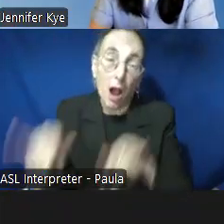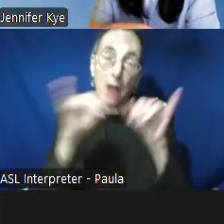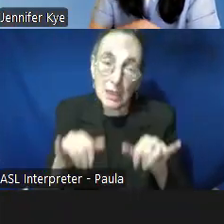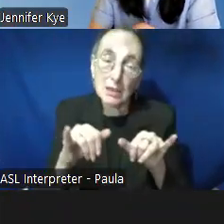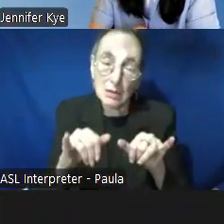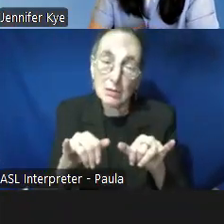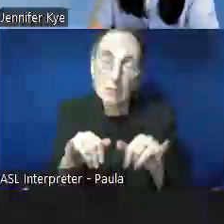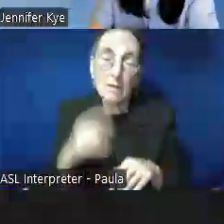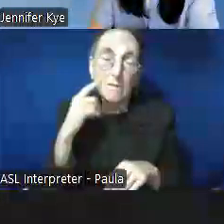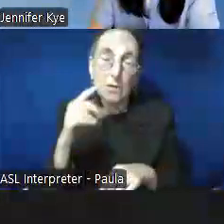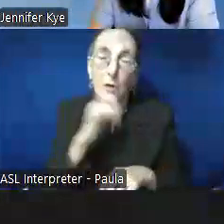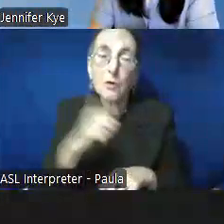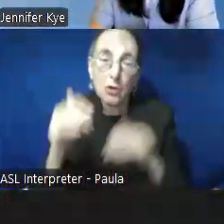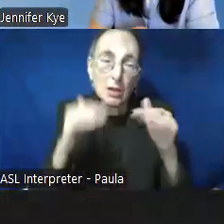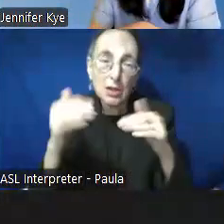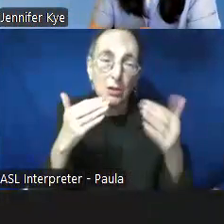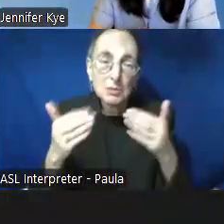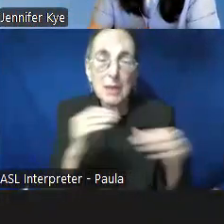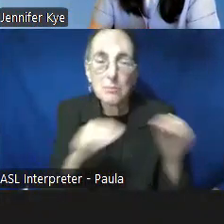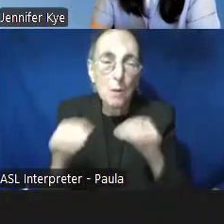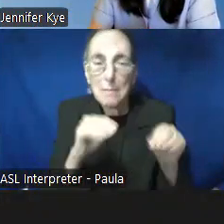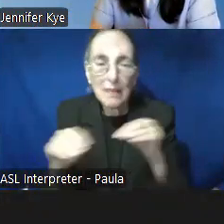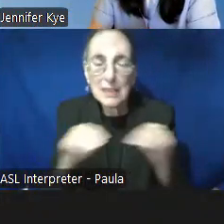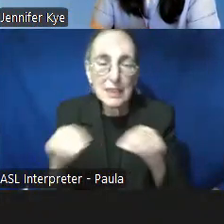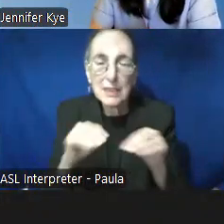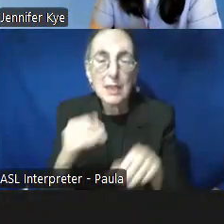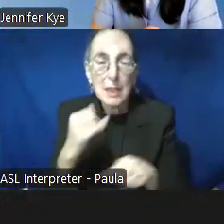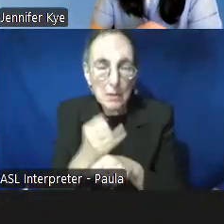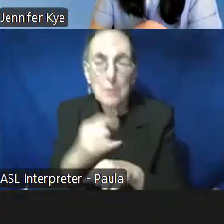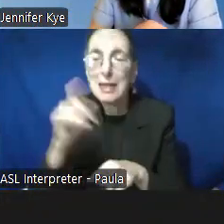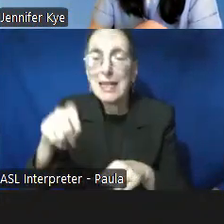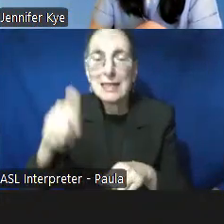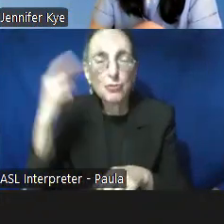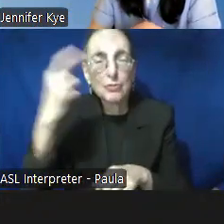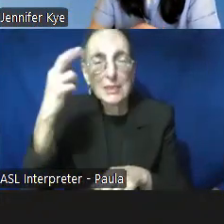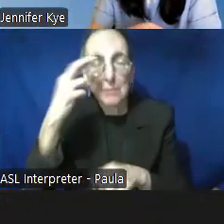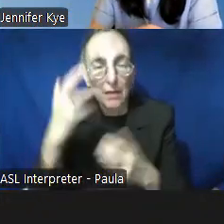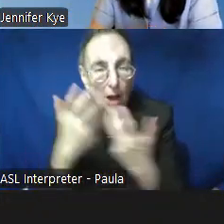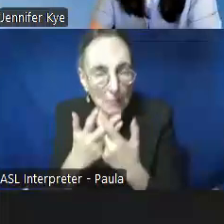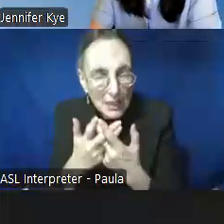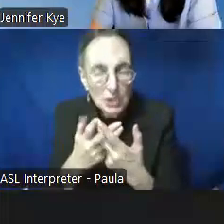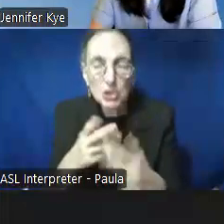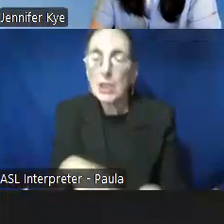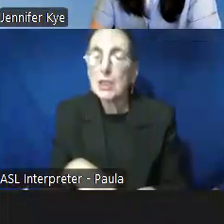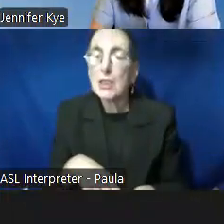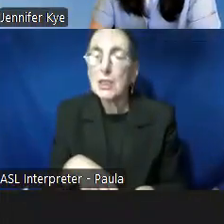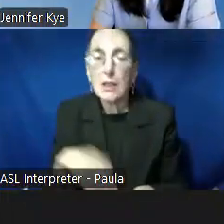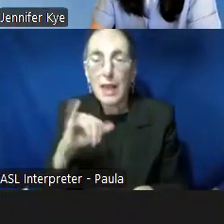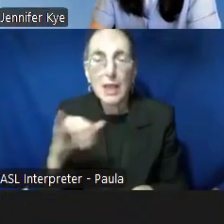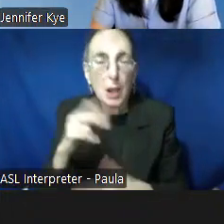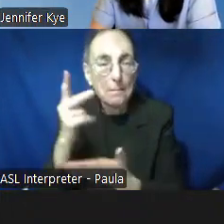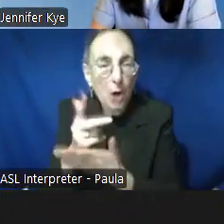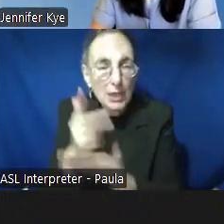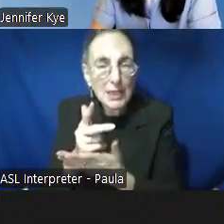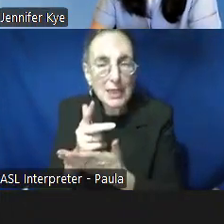they might have mobility impairments and need a reasonable accommodation in the form of a parking space that's reserved